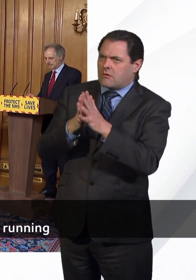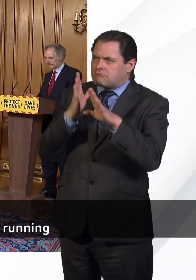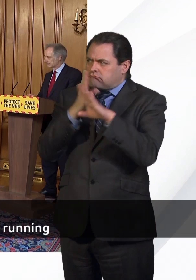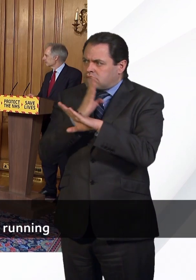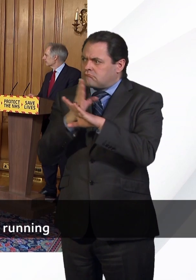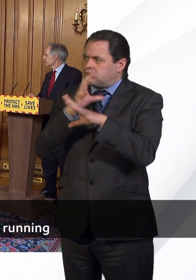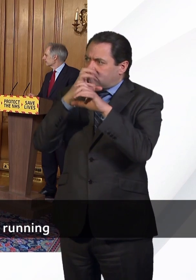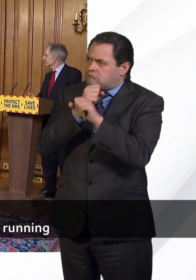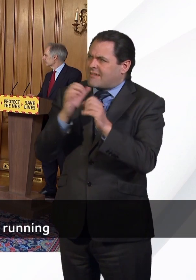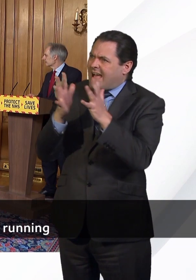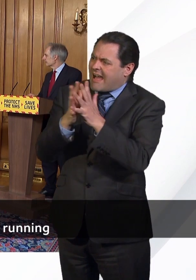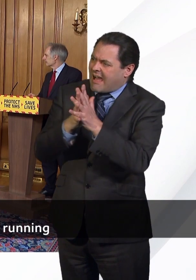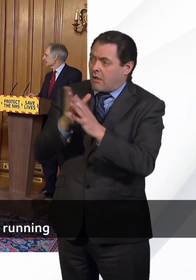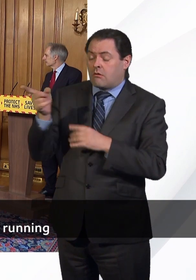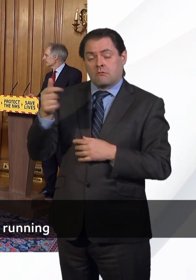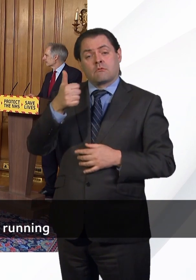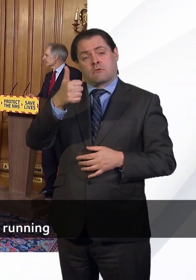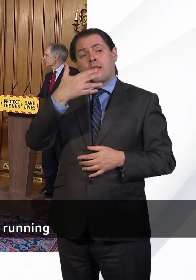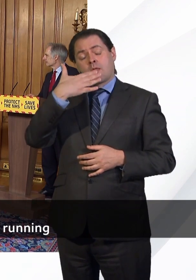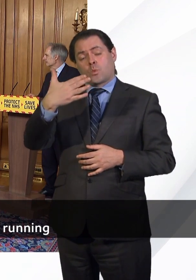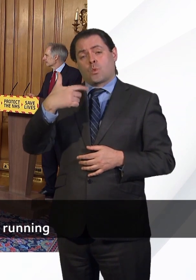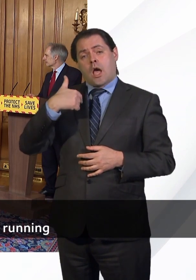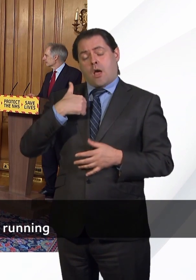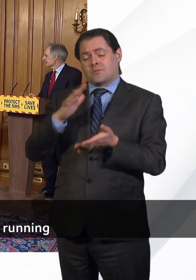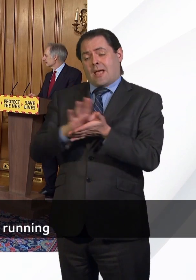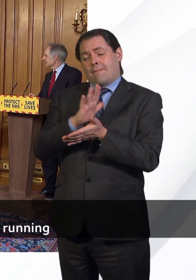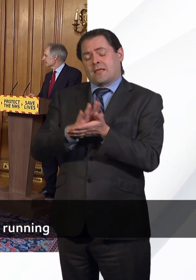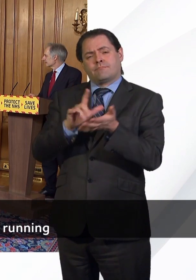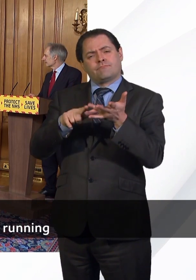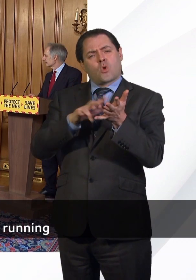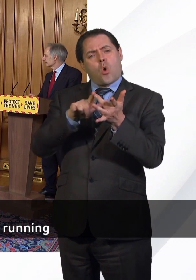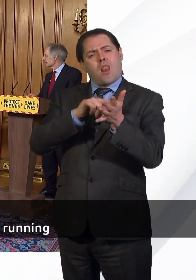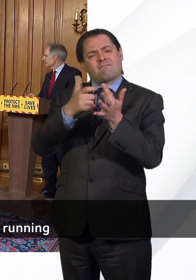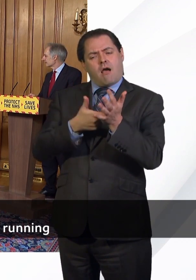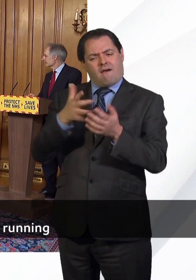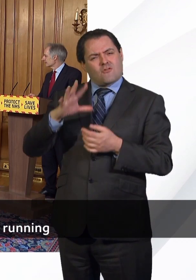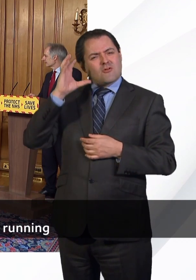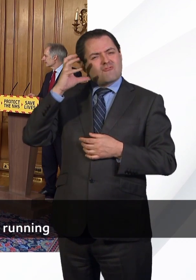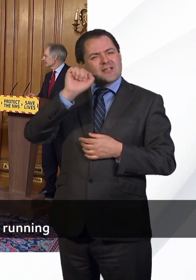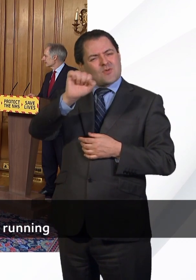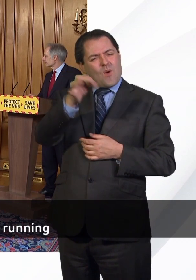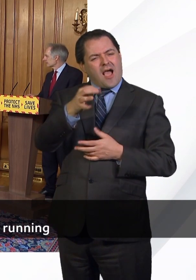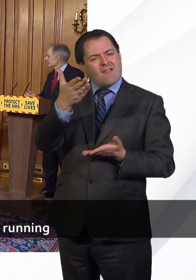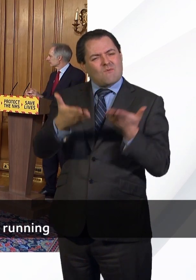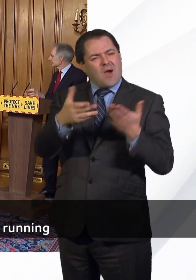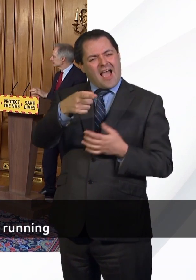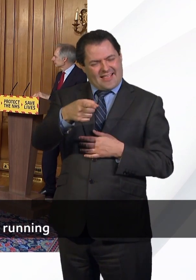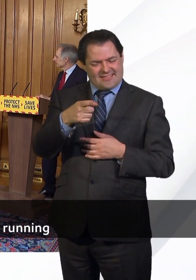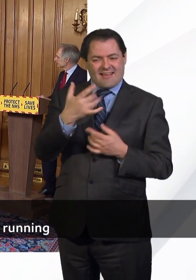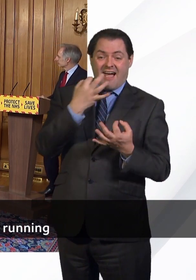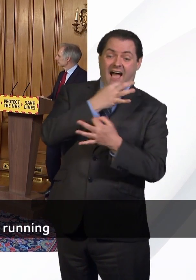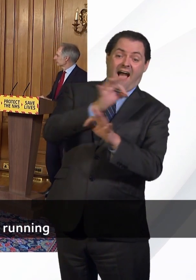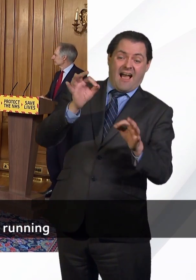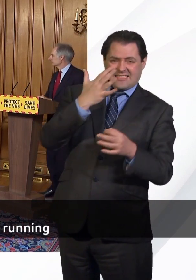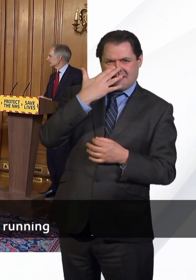important question. I was very glad to hear from Oliver from Isle of Wight Radio that on his initial survey there was a very